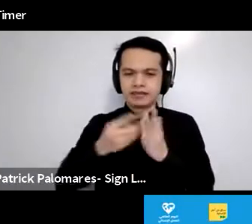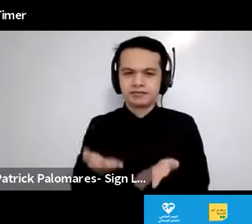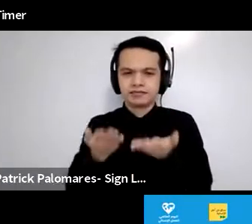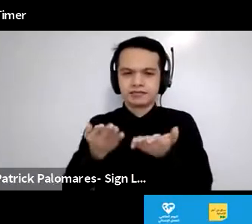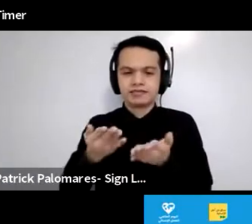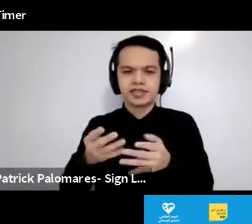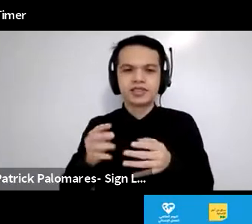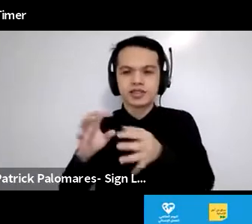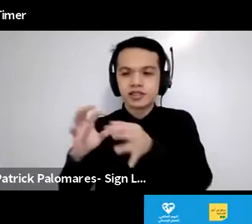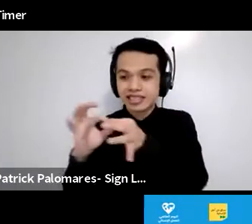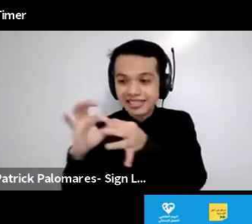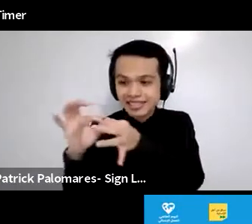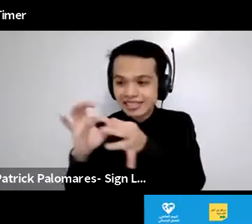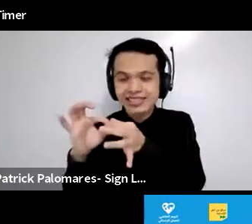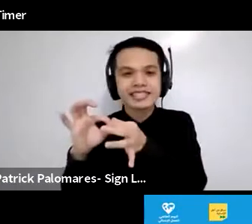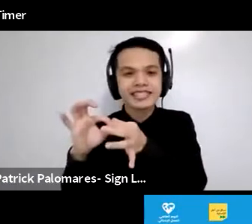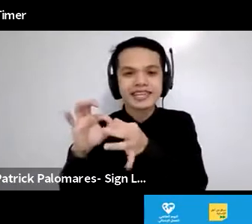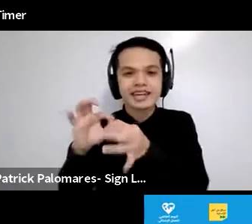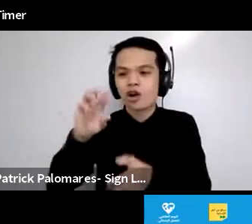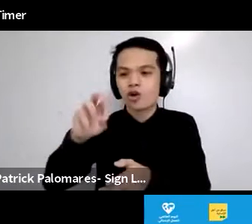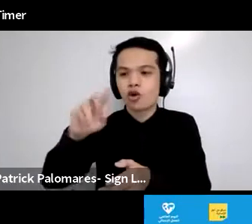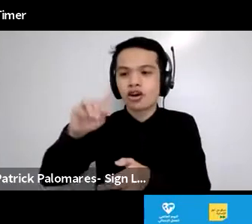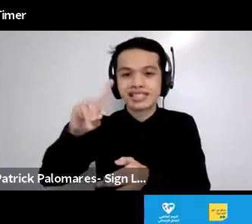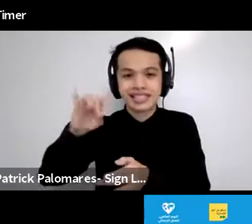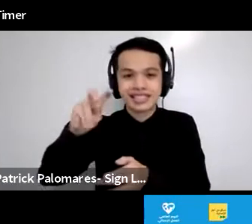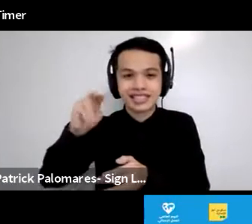coordination is aid. Okay.